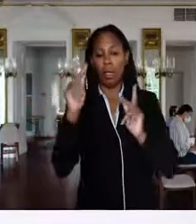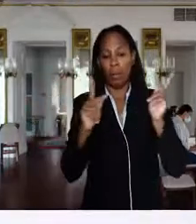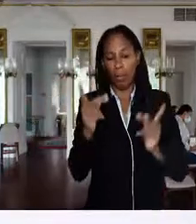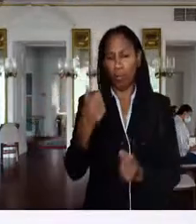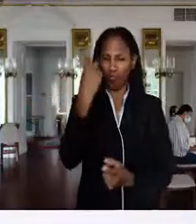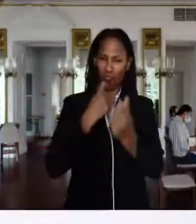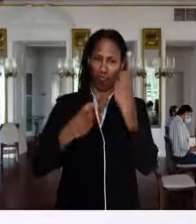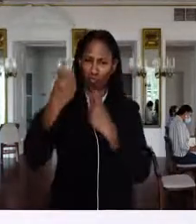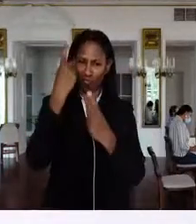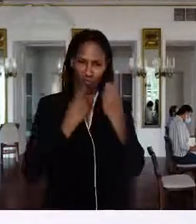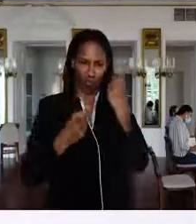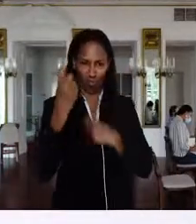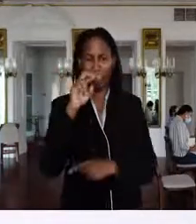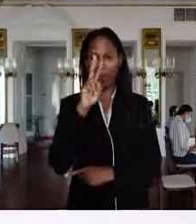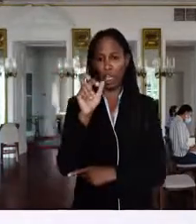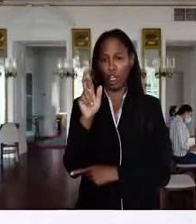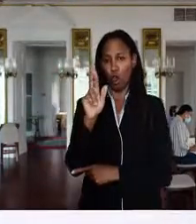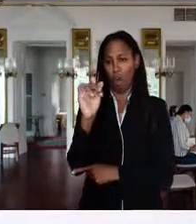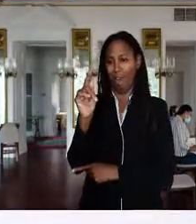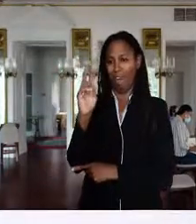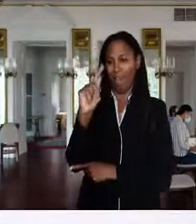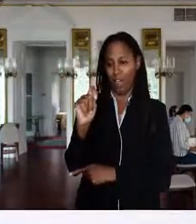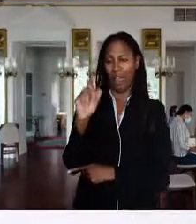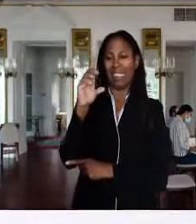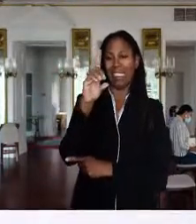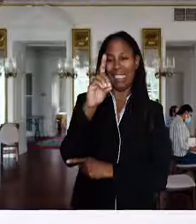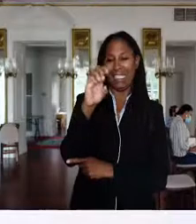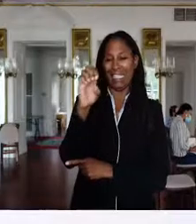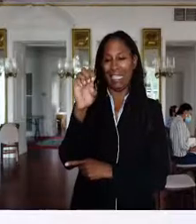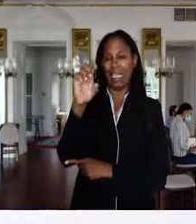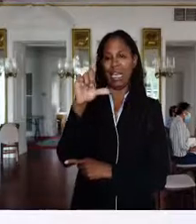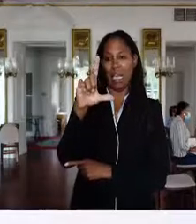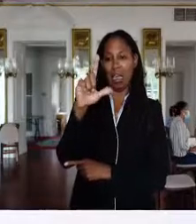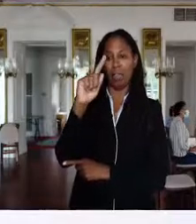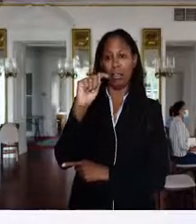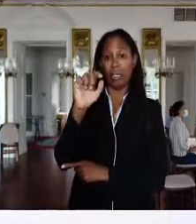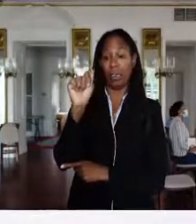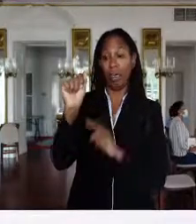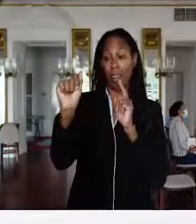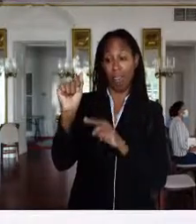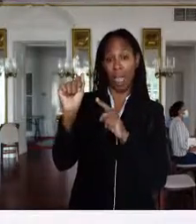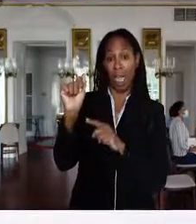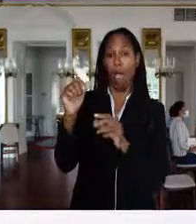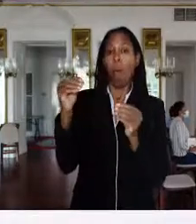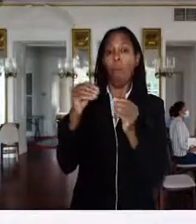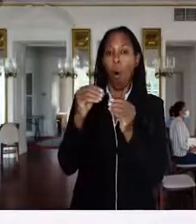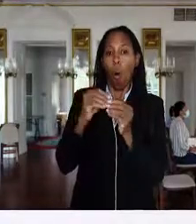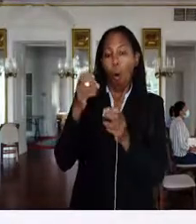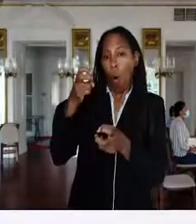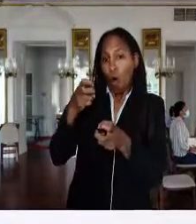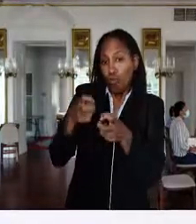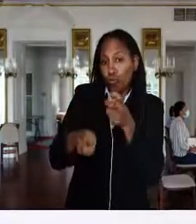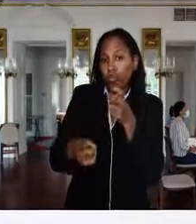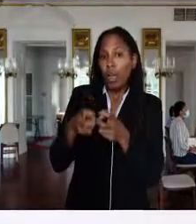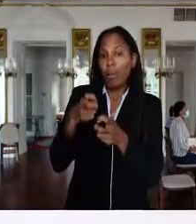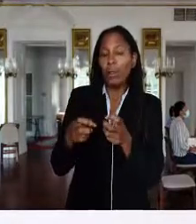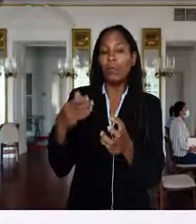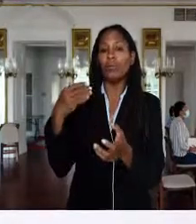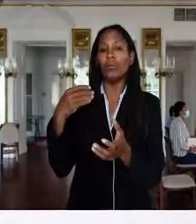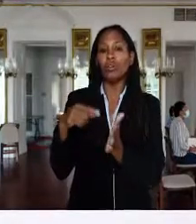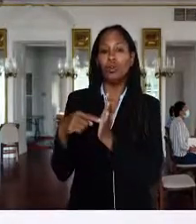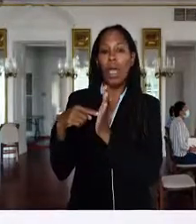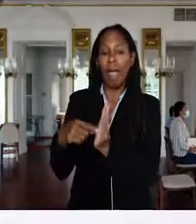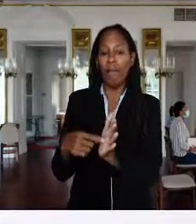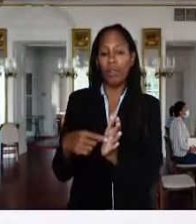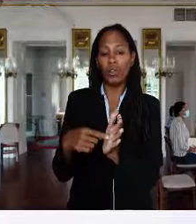B.1.6.1.7.2 variant. The Delta is more concerning because it is not only more transmissible than the Alpha, but presents more